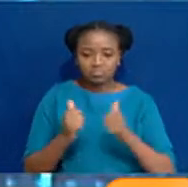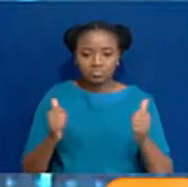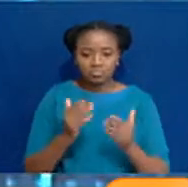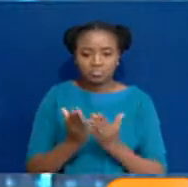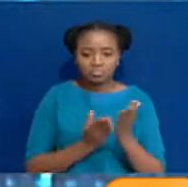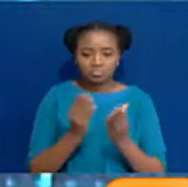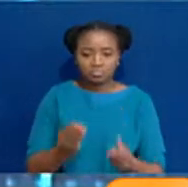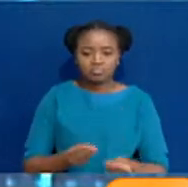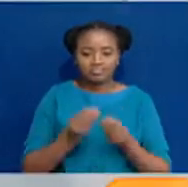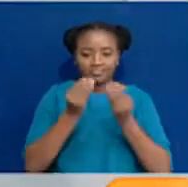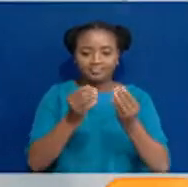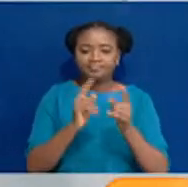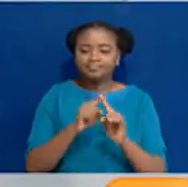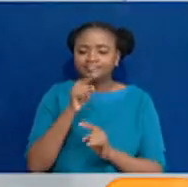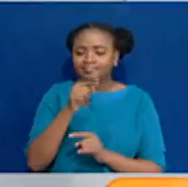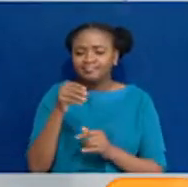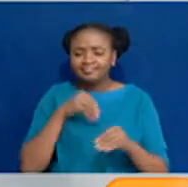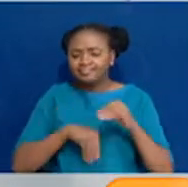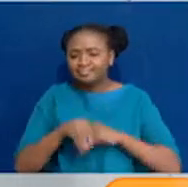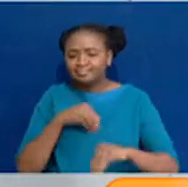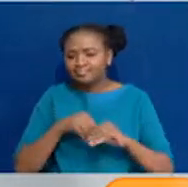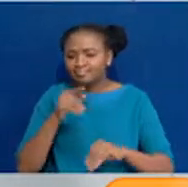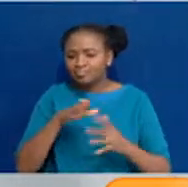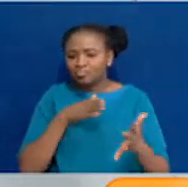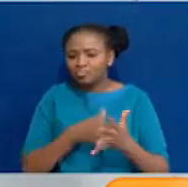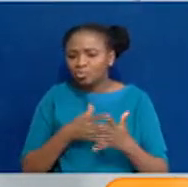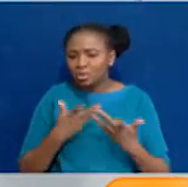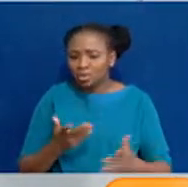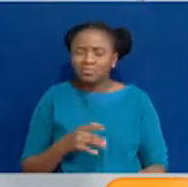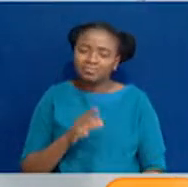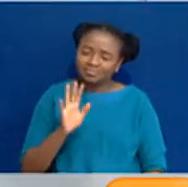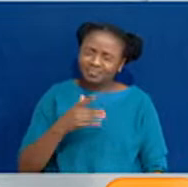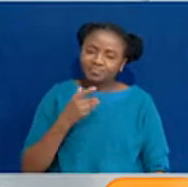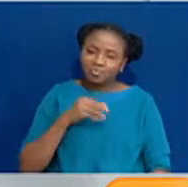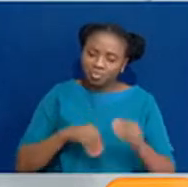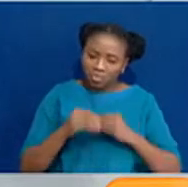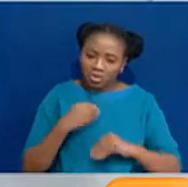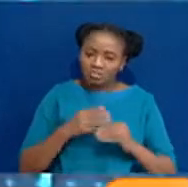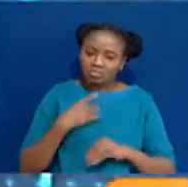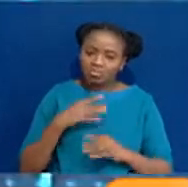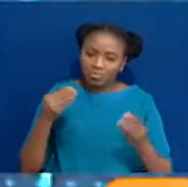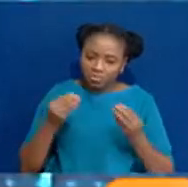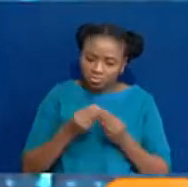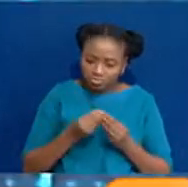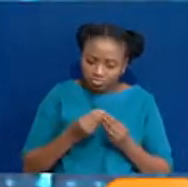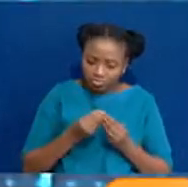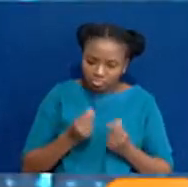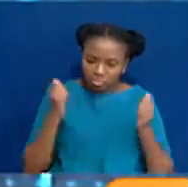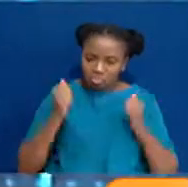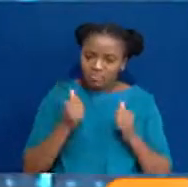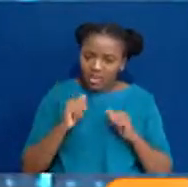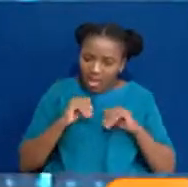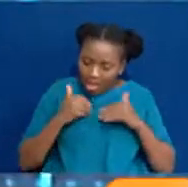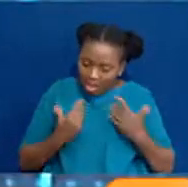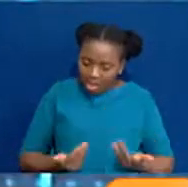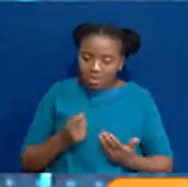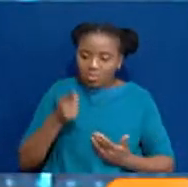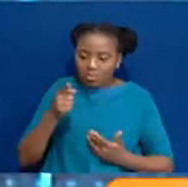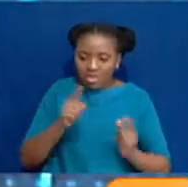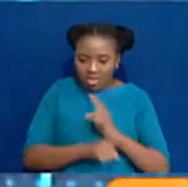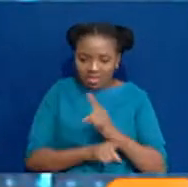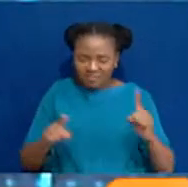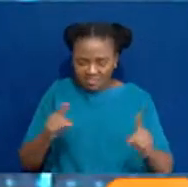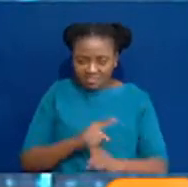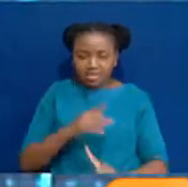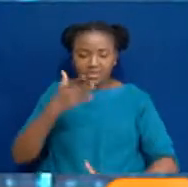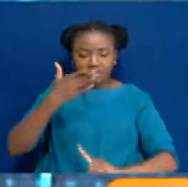How will you guard against fraud? That is why we are digitalizing. We are digitalizing while also mitigating against